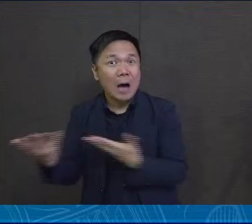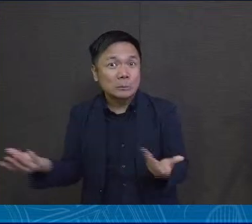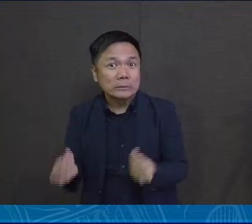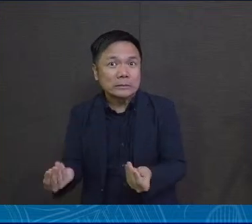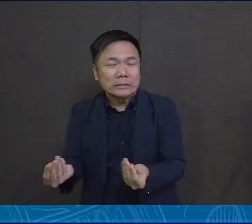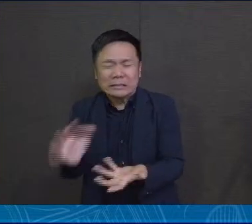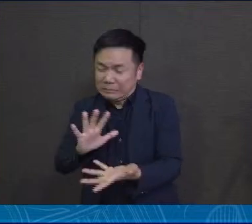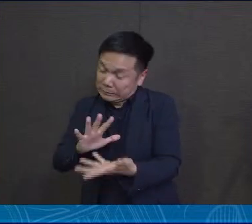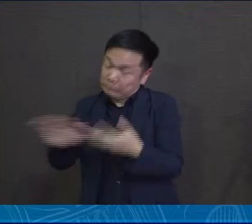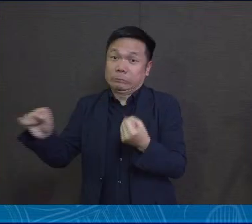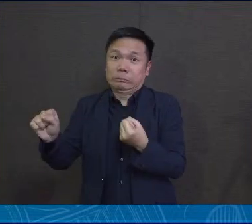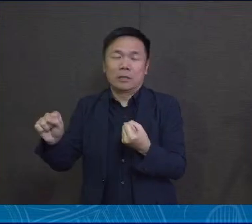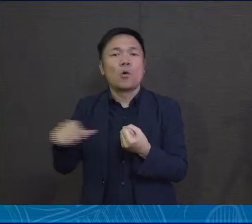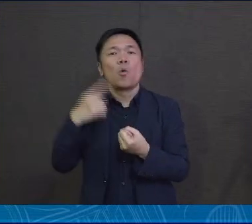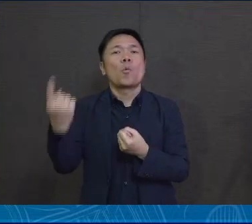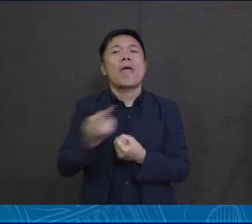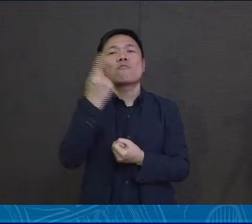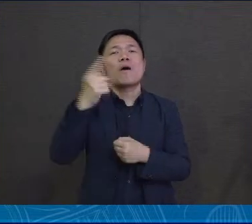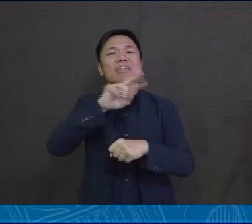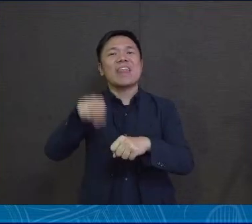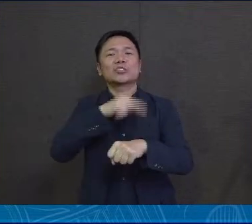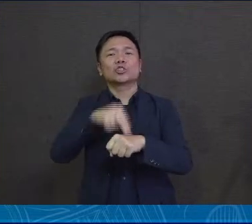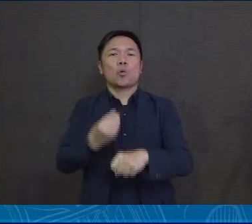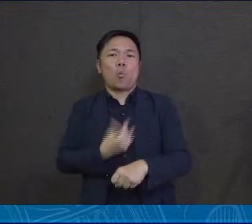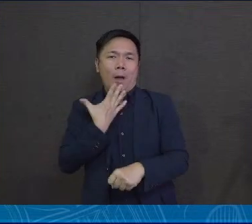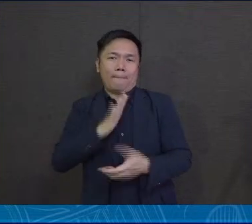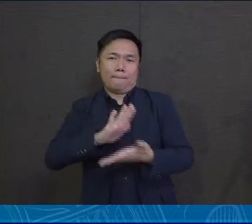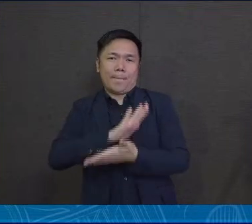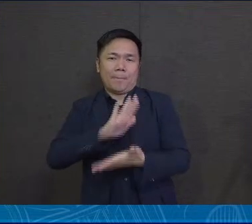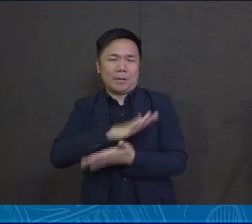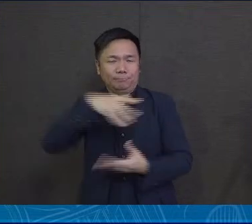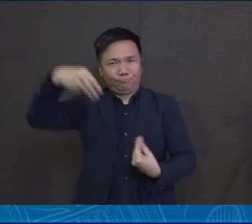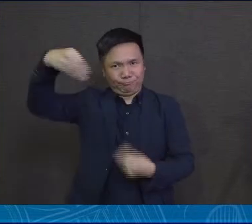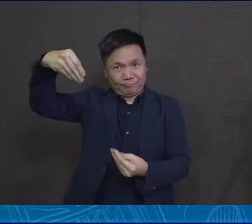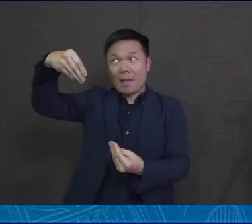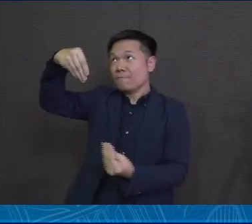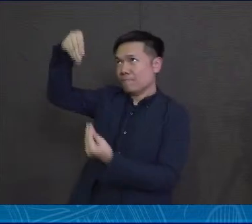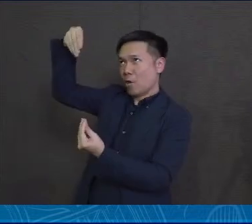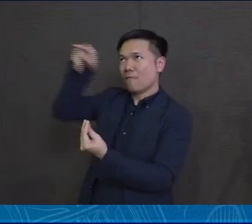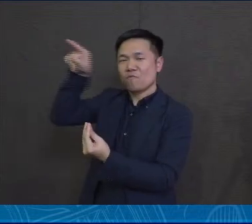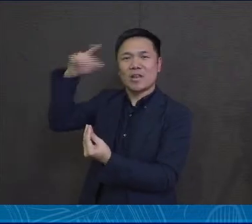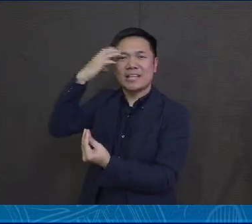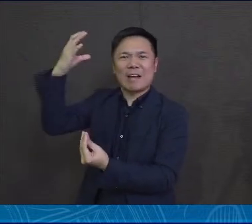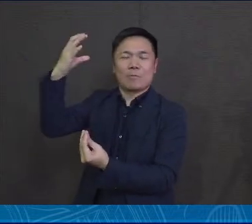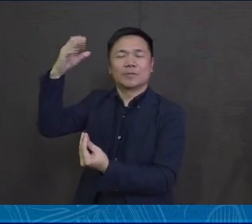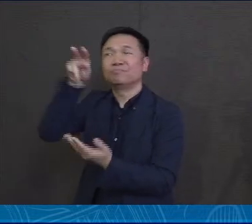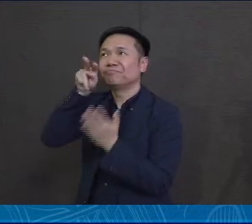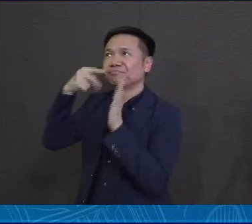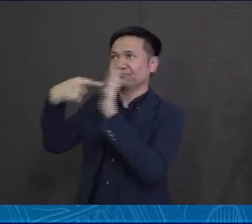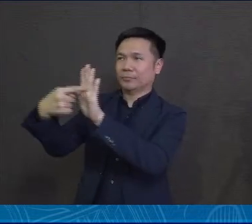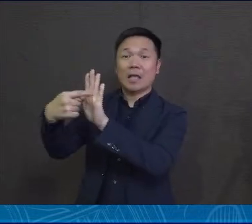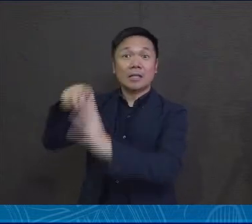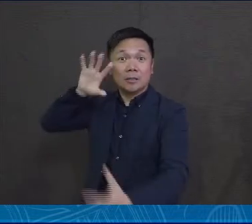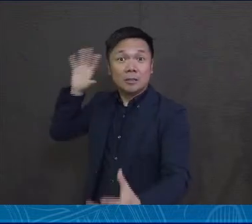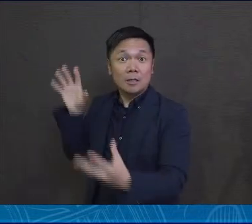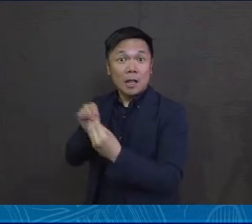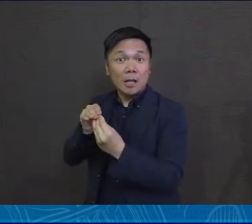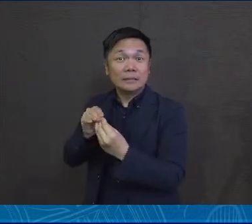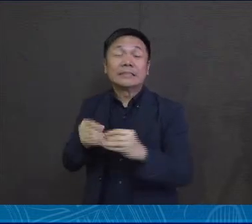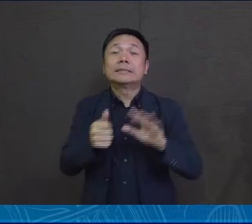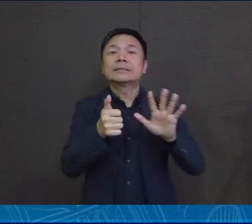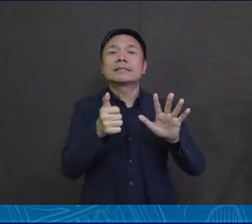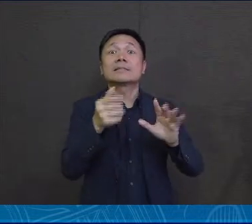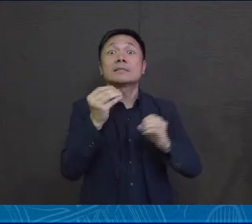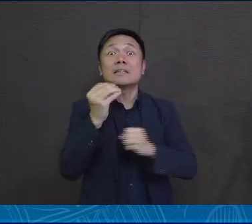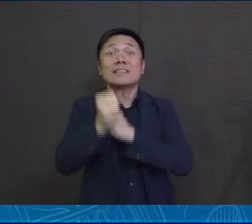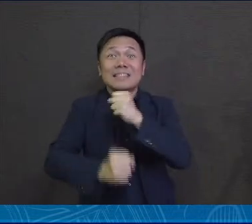so-called National White Paper on disaster risk reduction, which has been accumulated for now more than 60